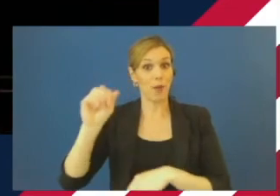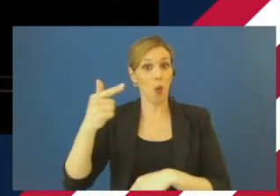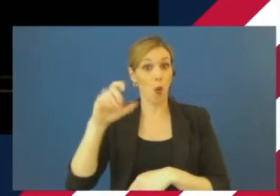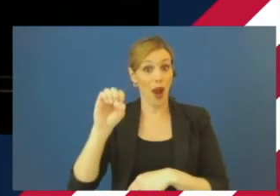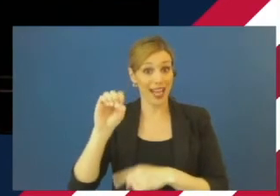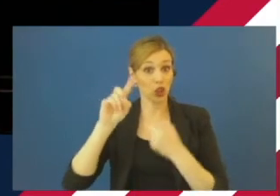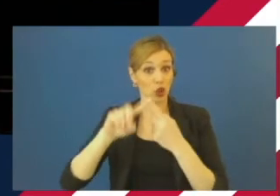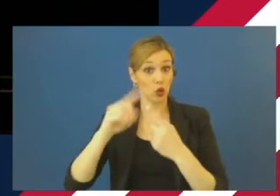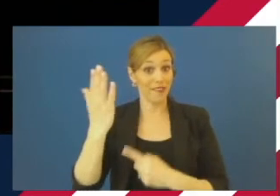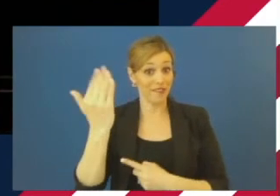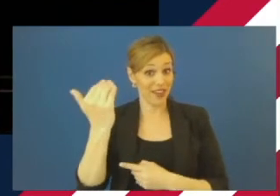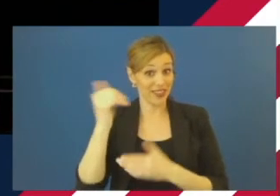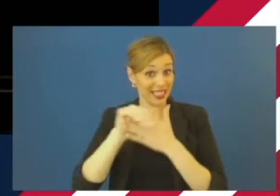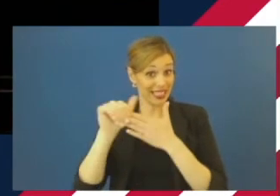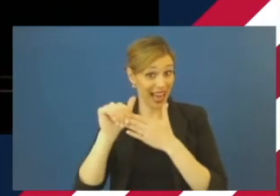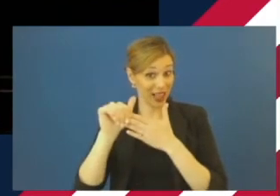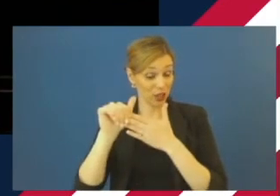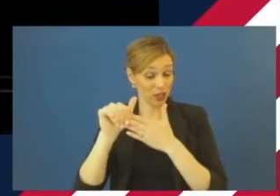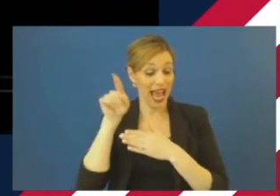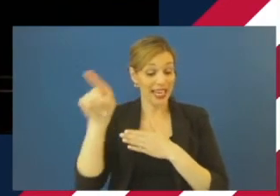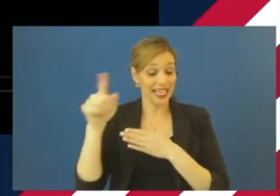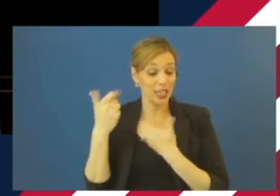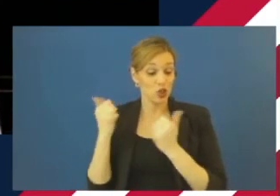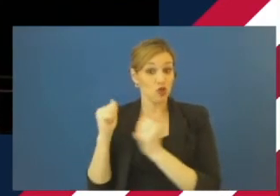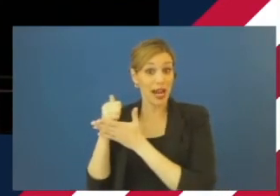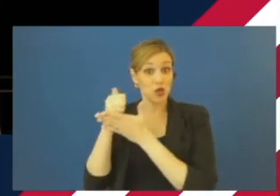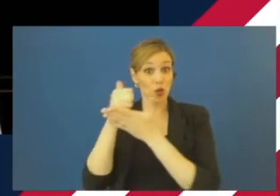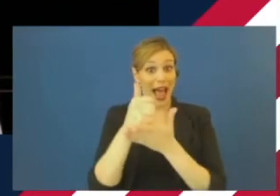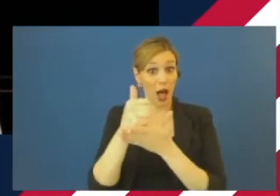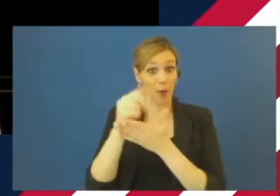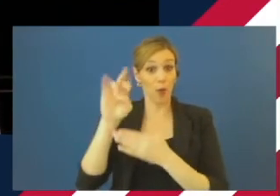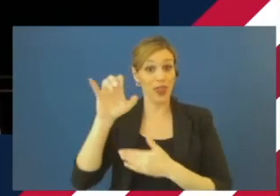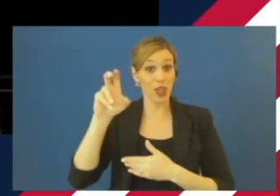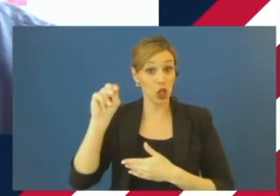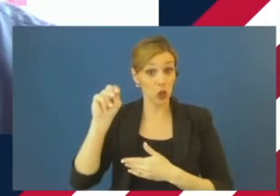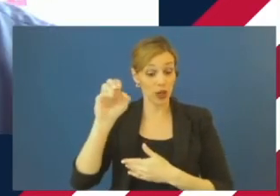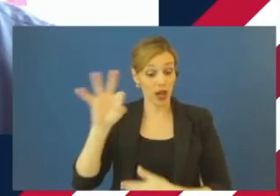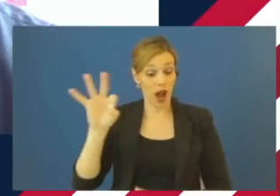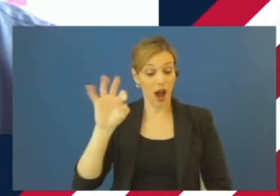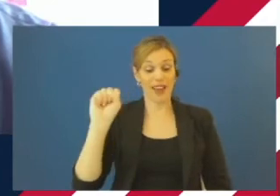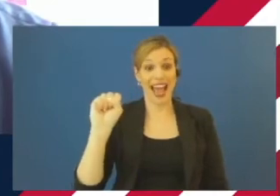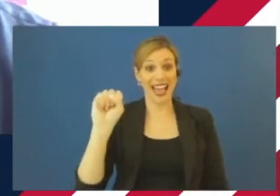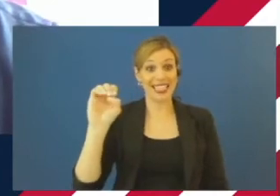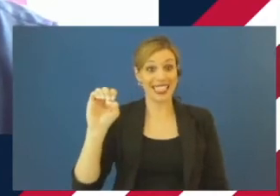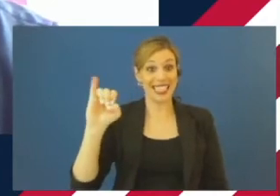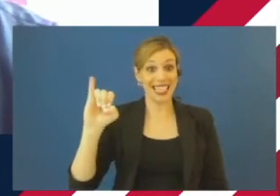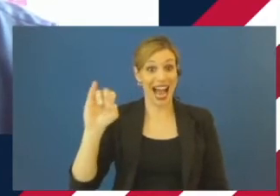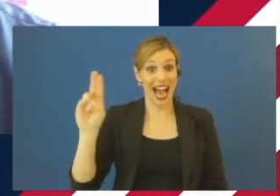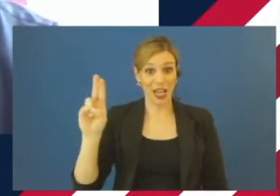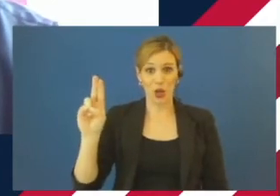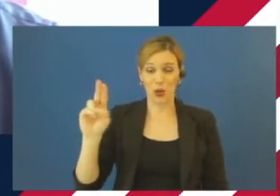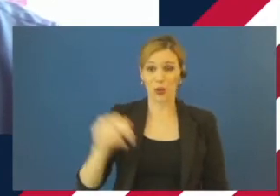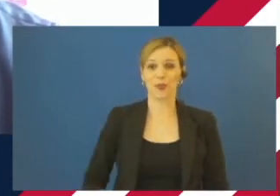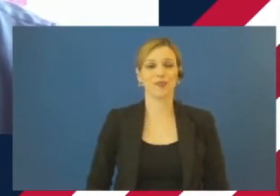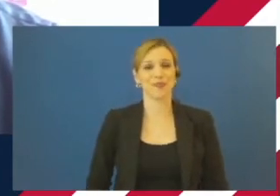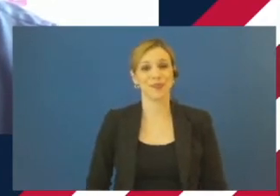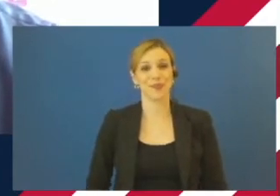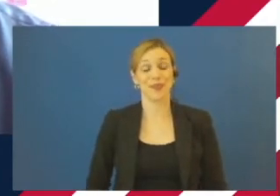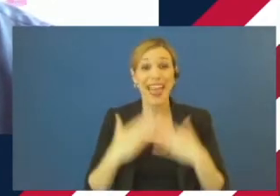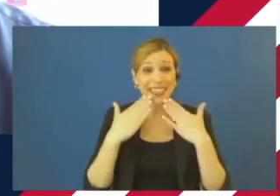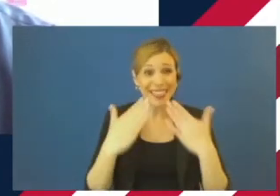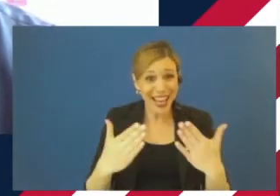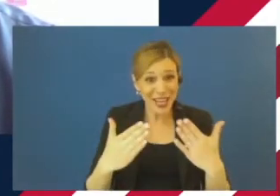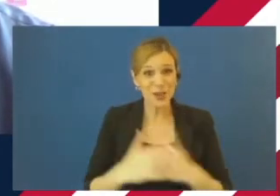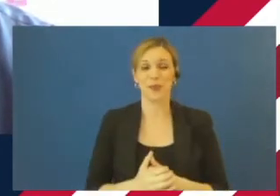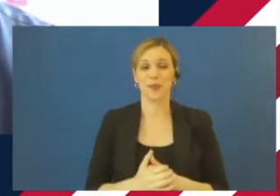of SEIU. Thank you, Mr. Wise, for joining us. Thank you. Thank you for having me, everyone. My name is